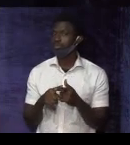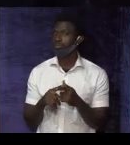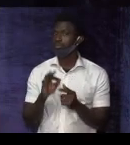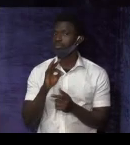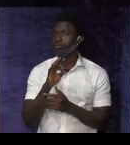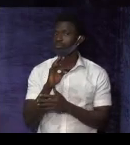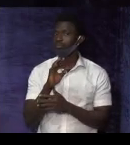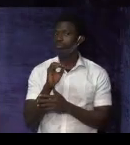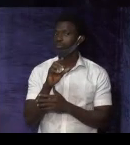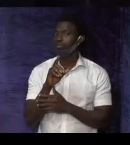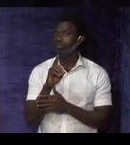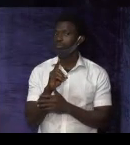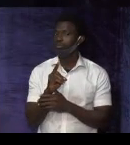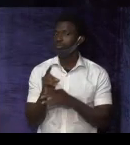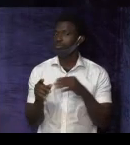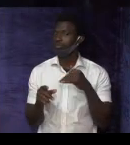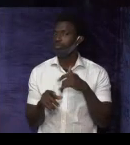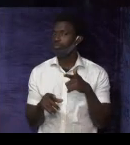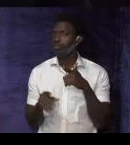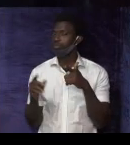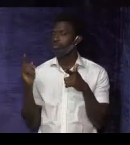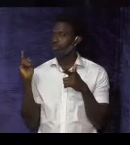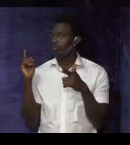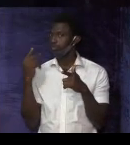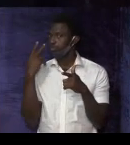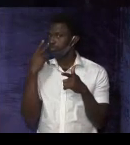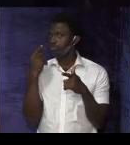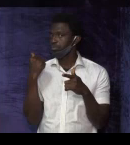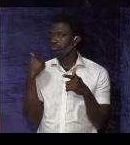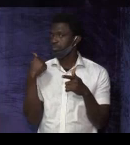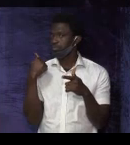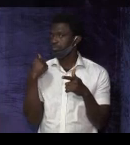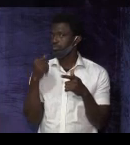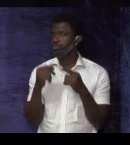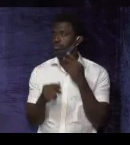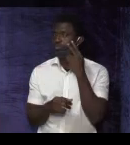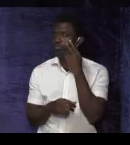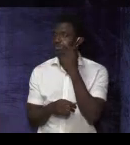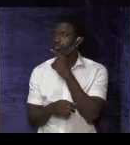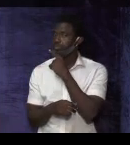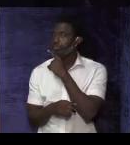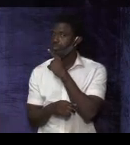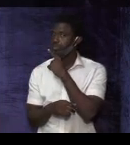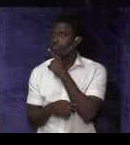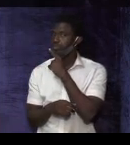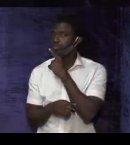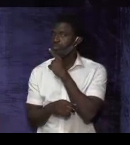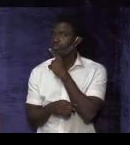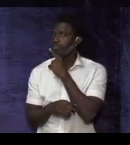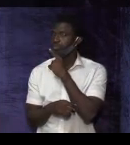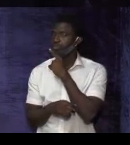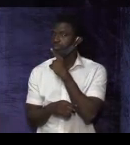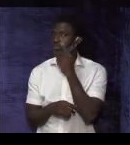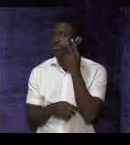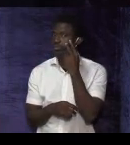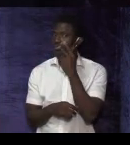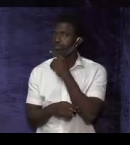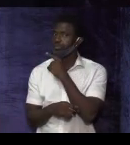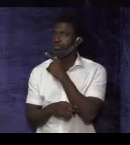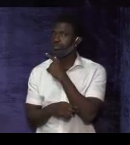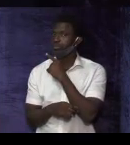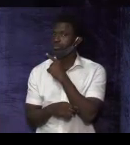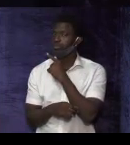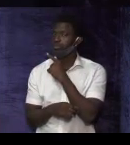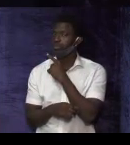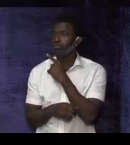I'll begin from the left. I fold that up. Now I fold that, then I take the back, which is the white